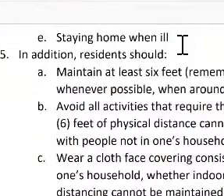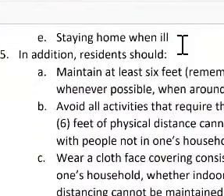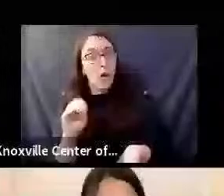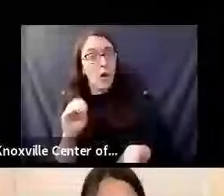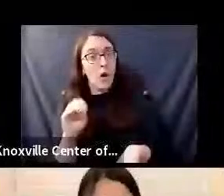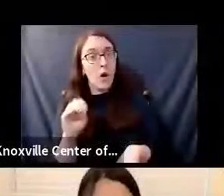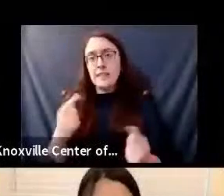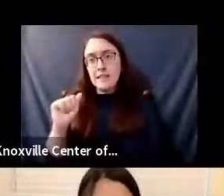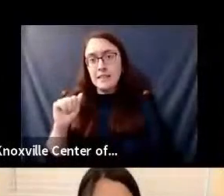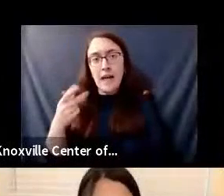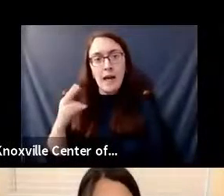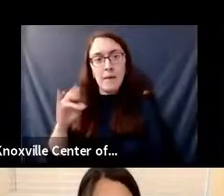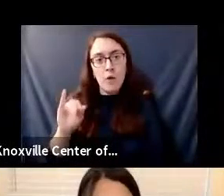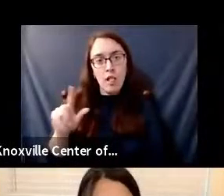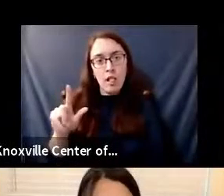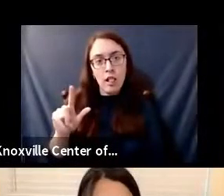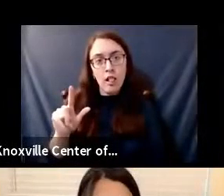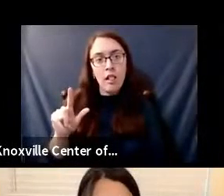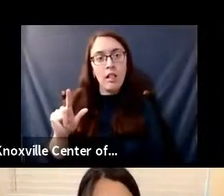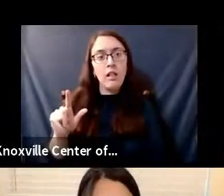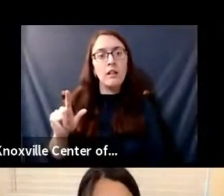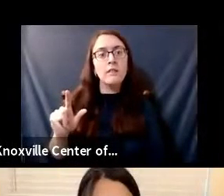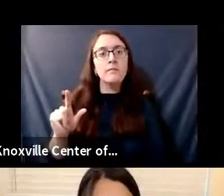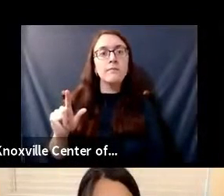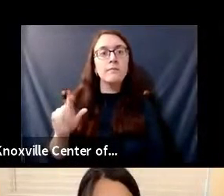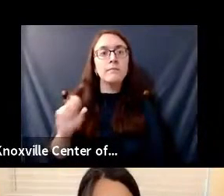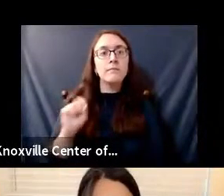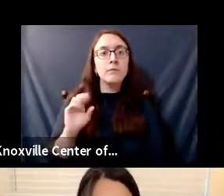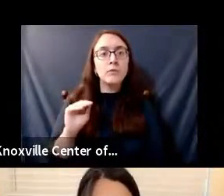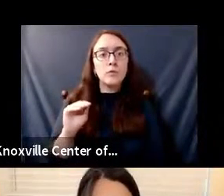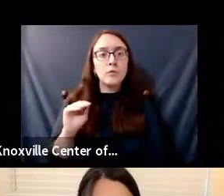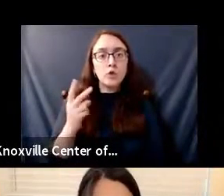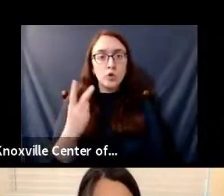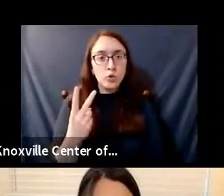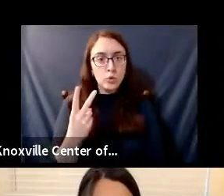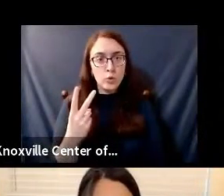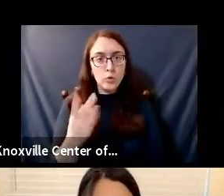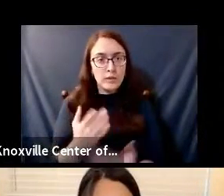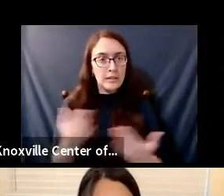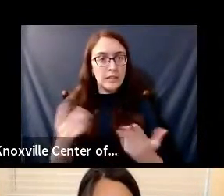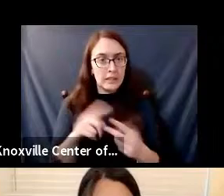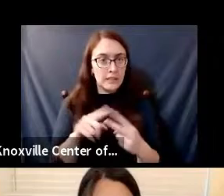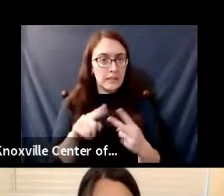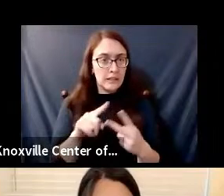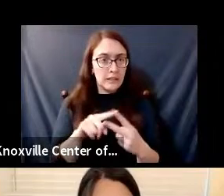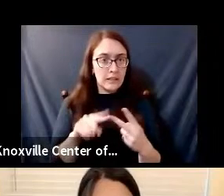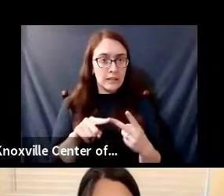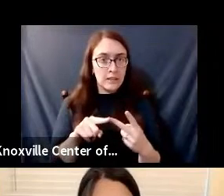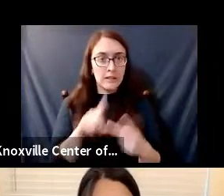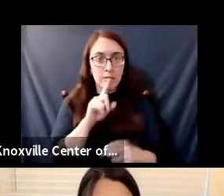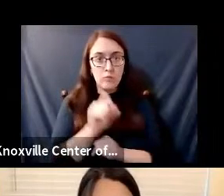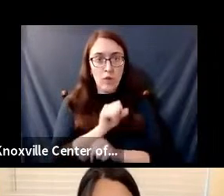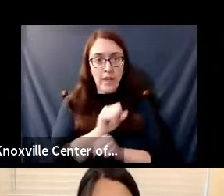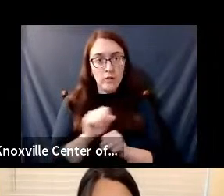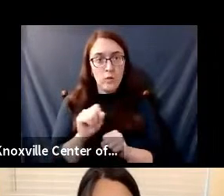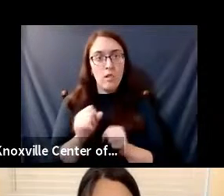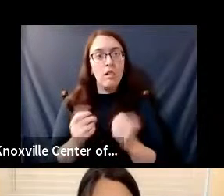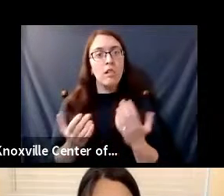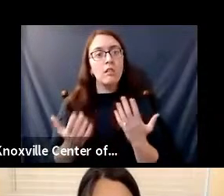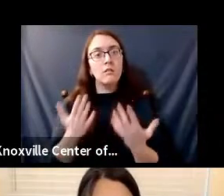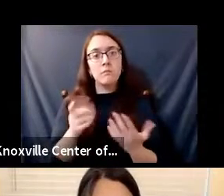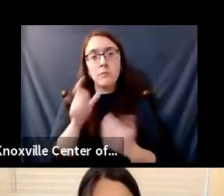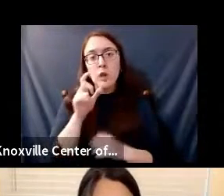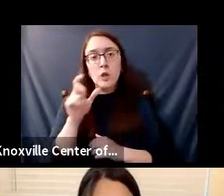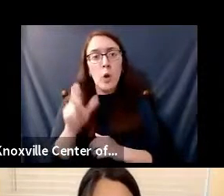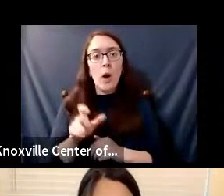for example. And so just two practical things, and I don't know that these need to be called out explicitly